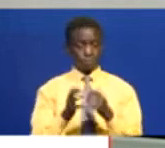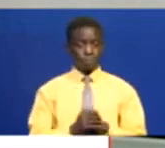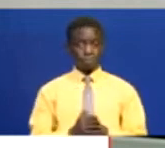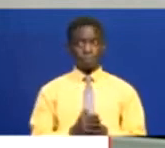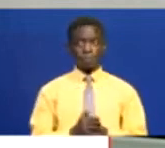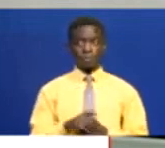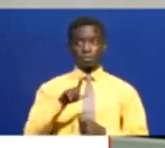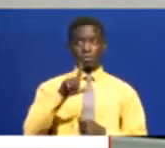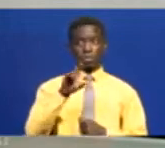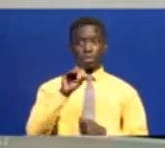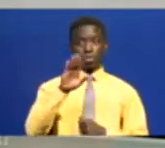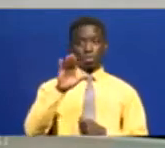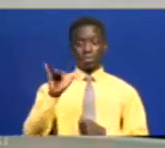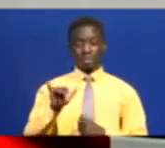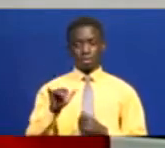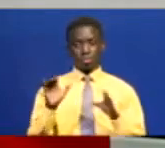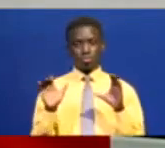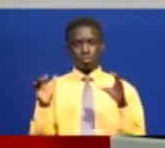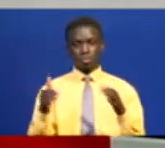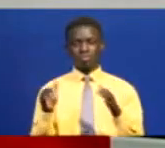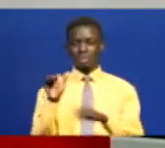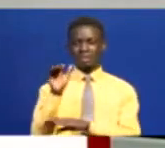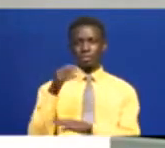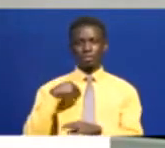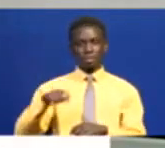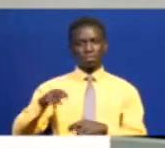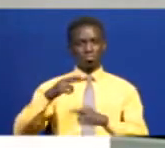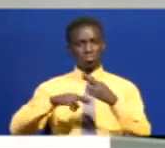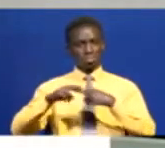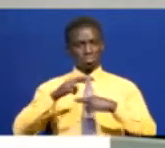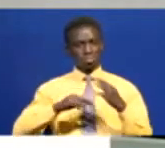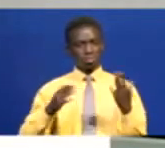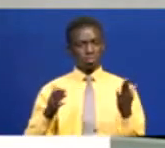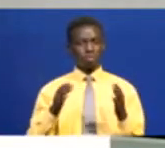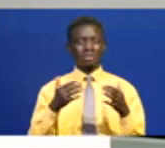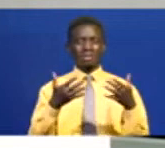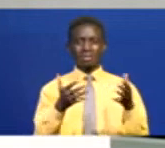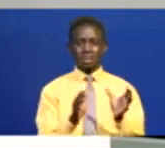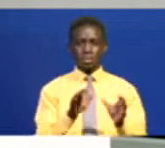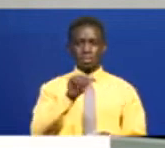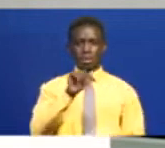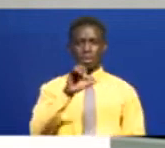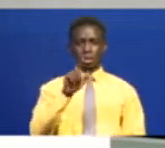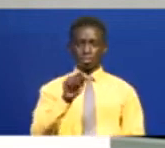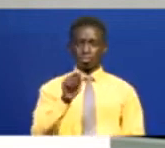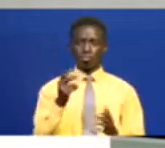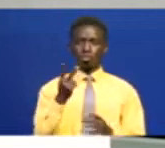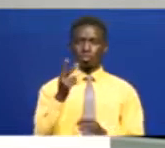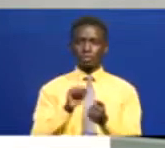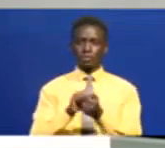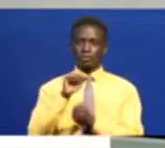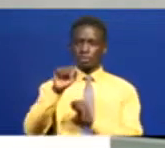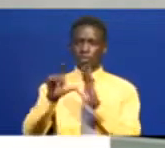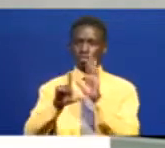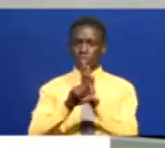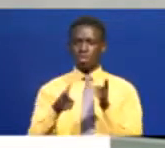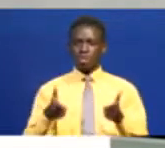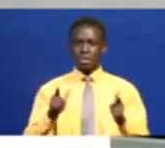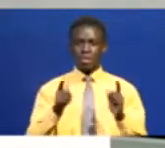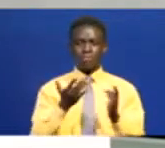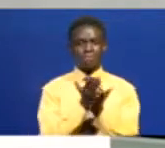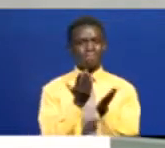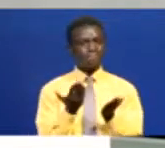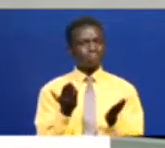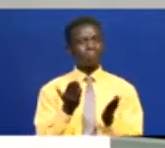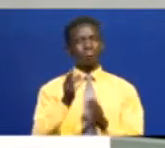Lobby groups are clamoring for review of the Companies Act of the 2015 law to allow public access to